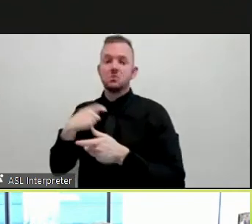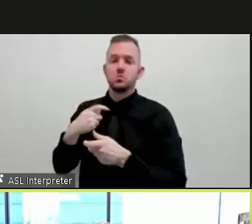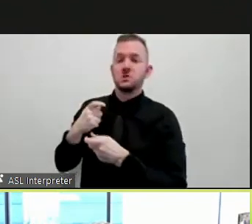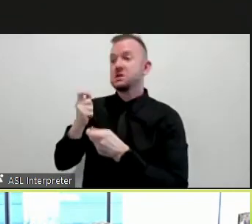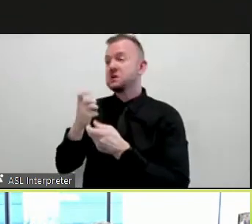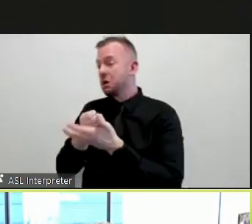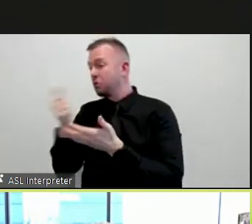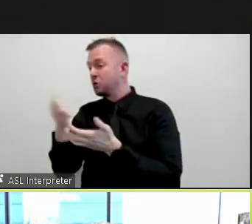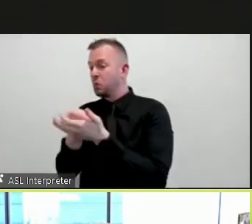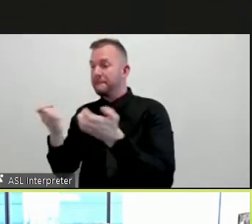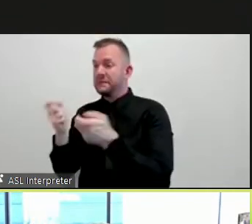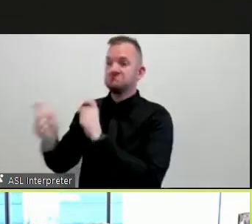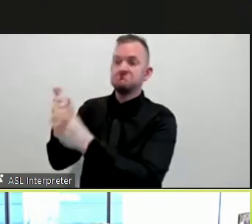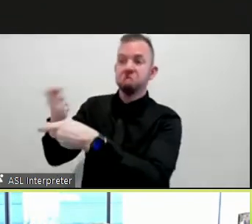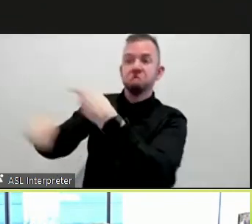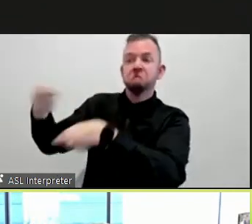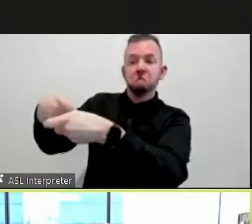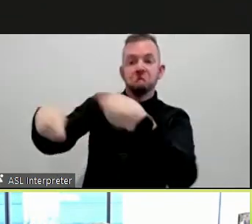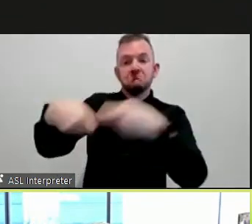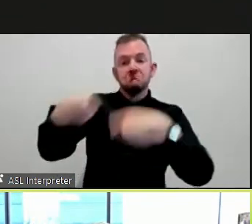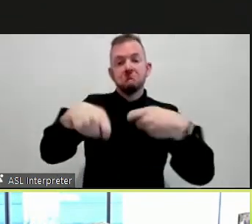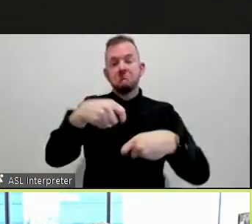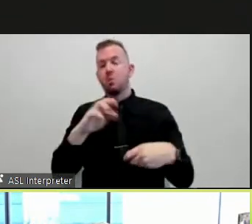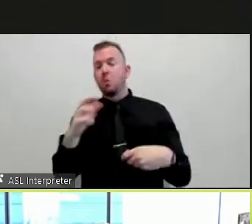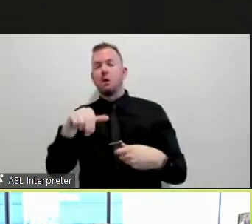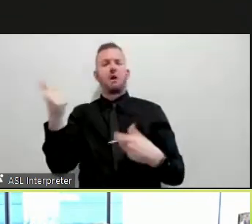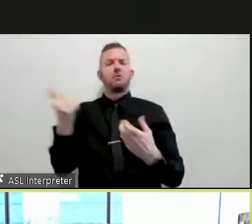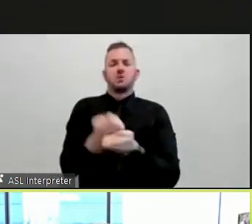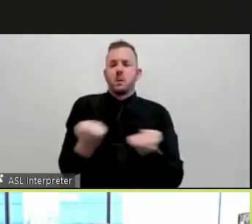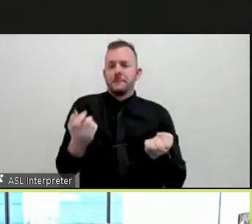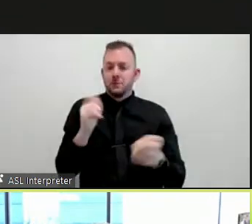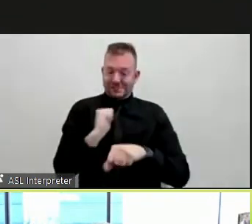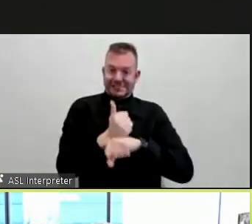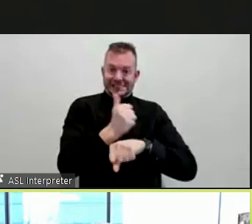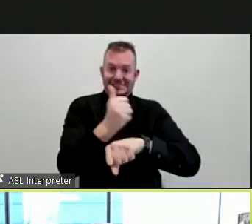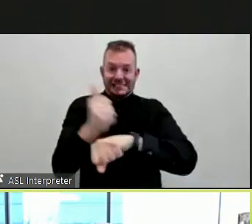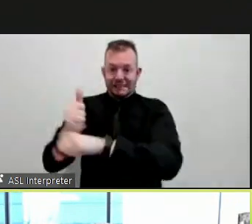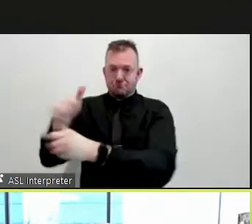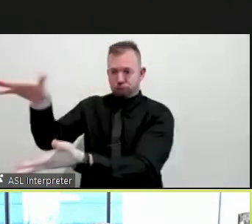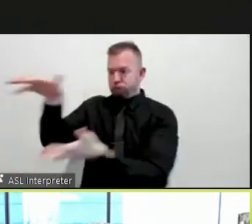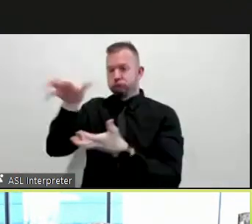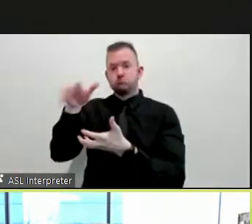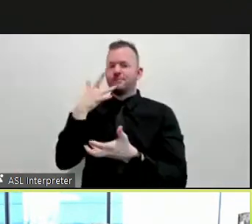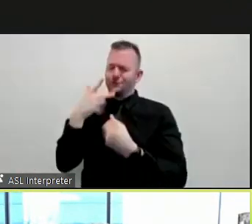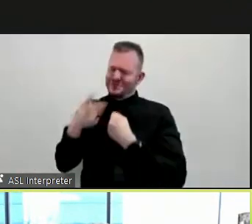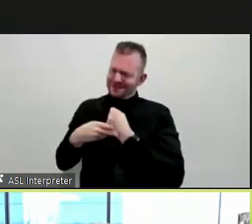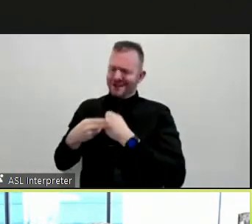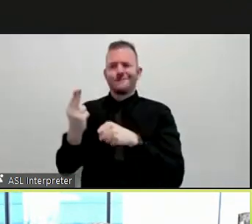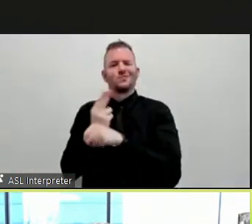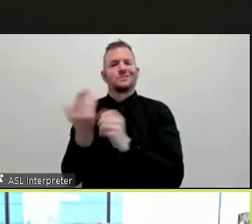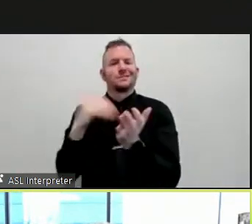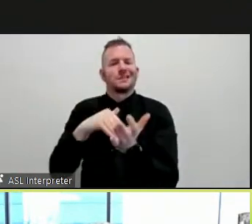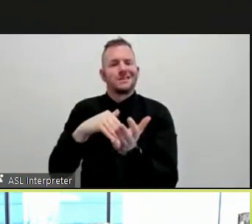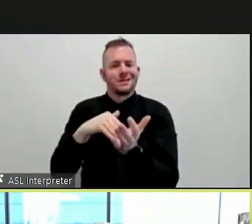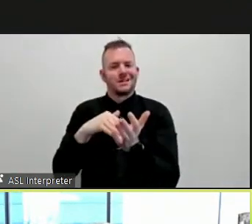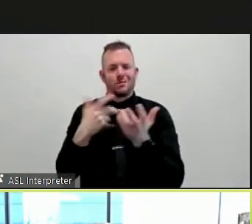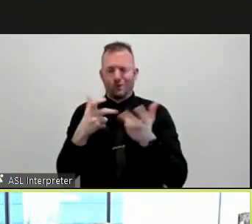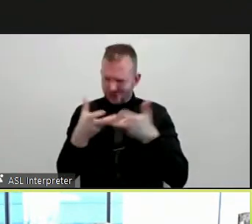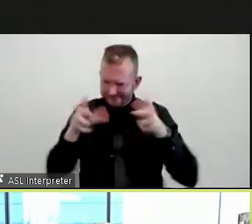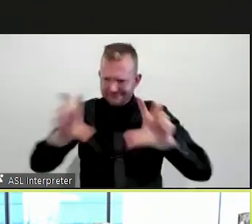got showers. We've got other equipment that we're working on. And we're also using some of the stuff that we've